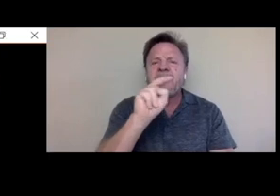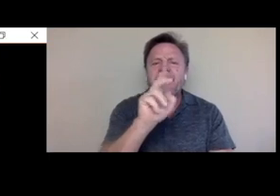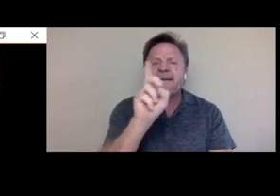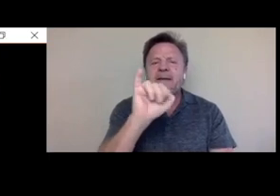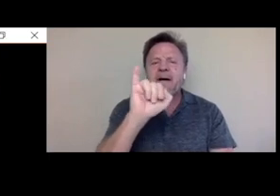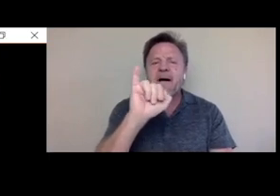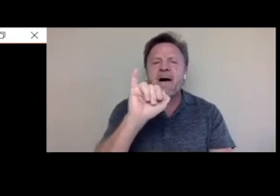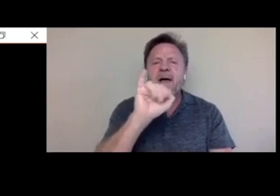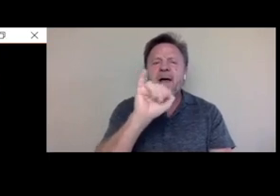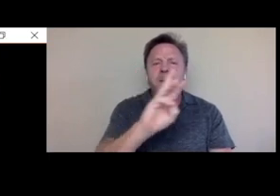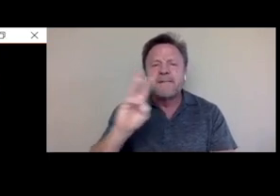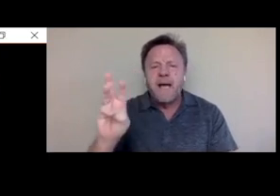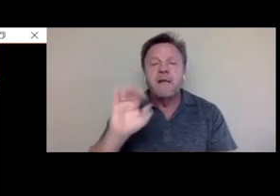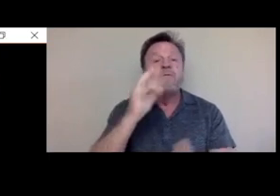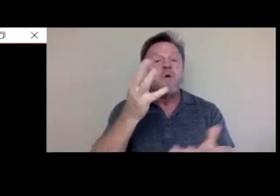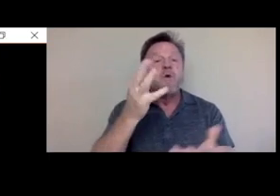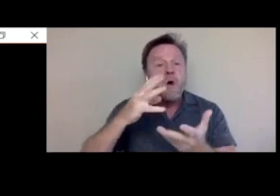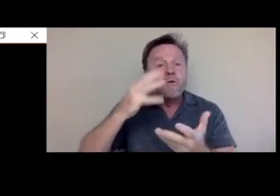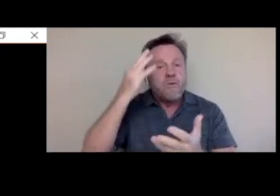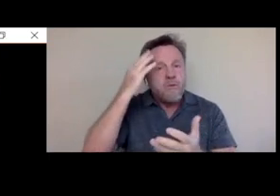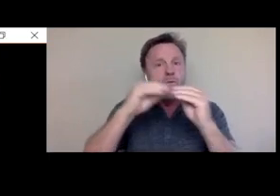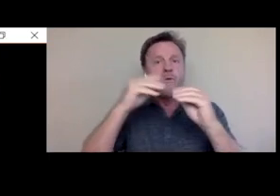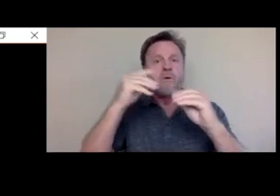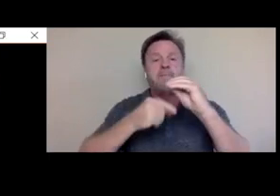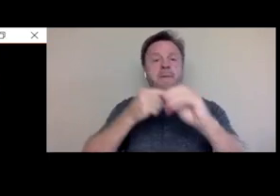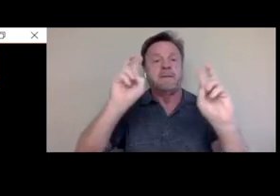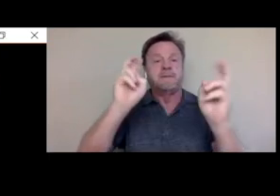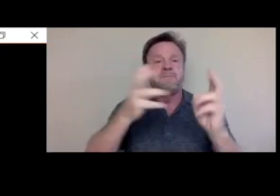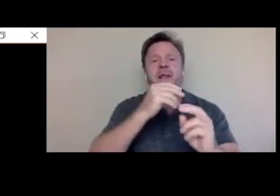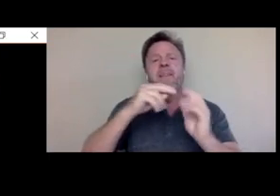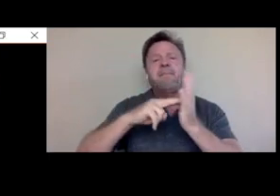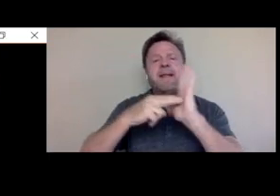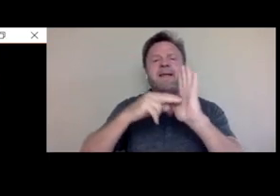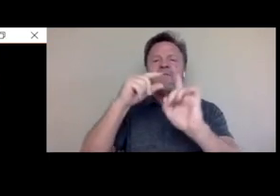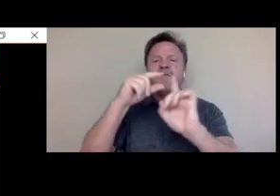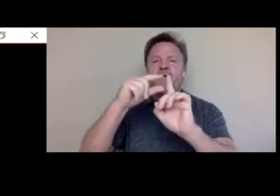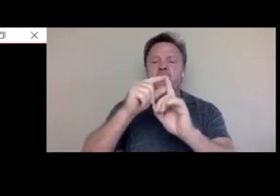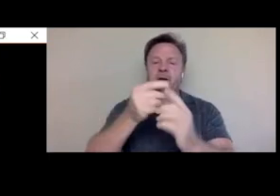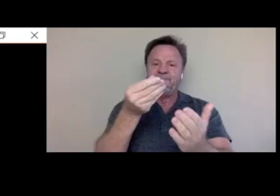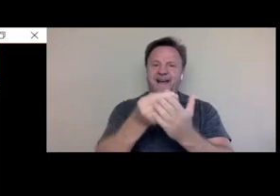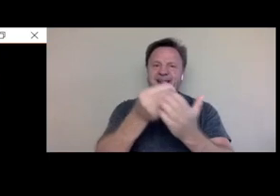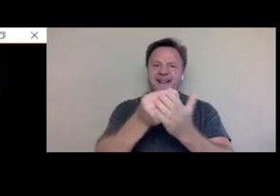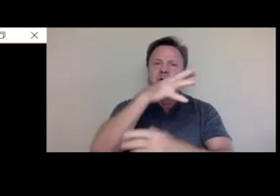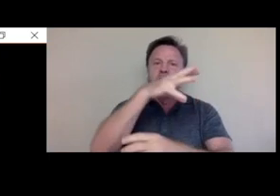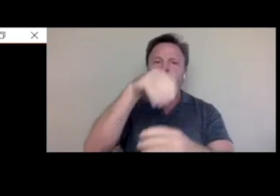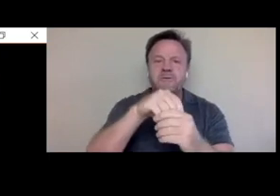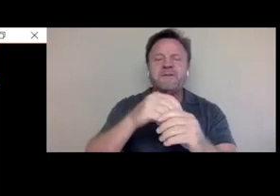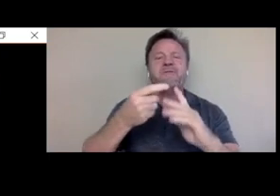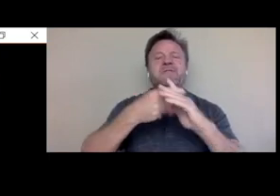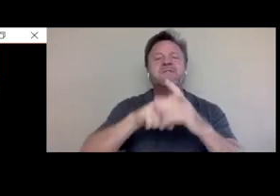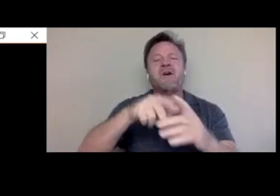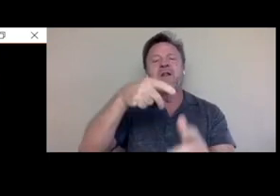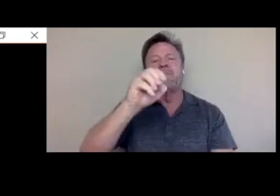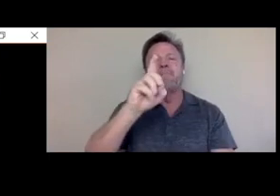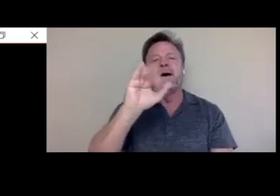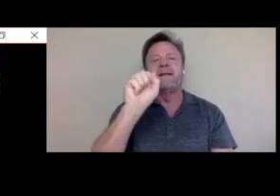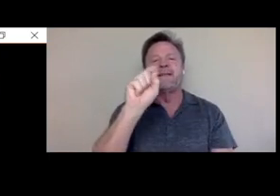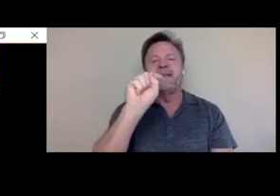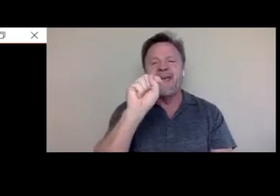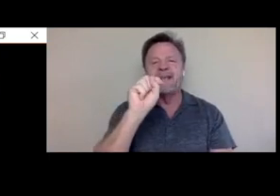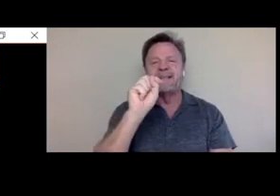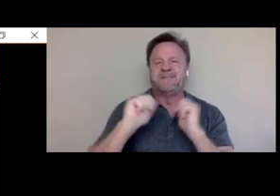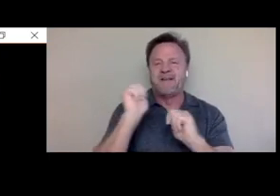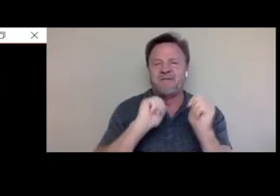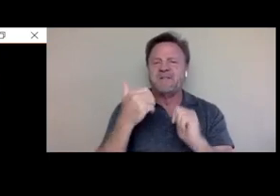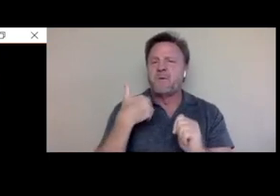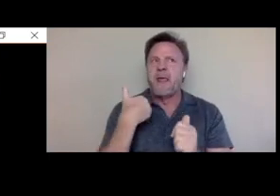learn more about the subject and about the meaning of the words financial inclusion, we started a podcast series, had some really